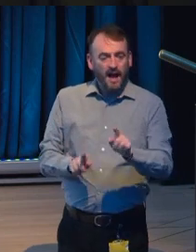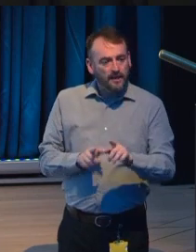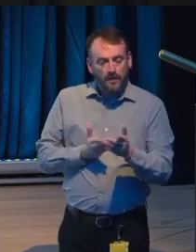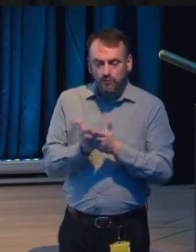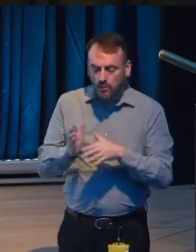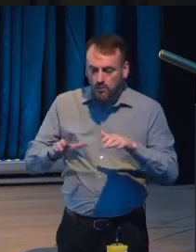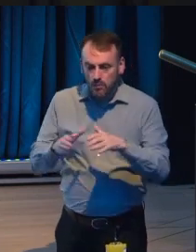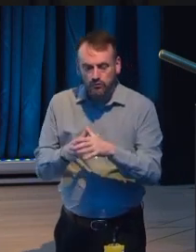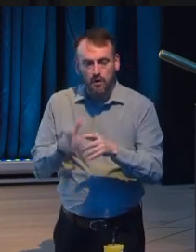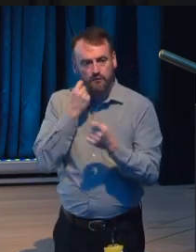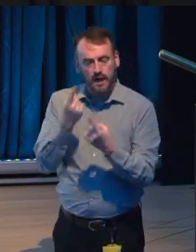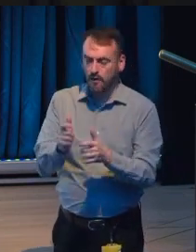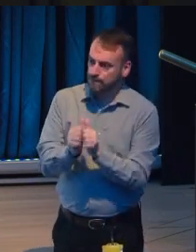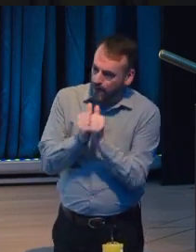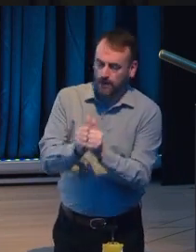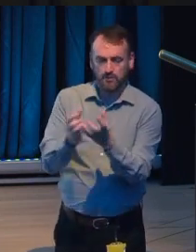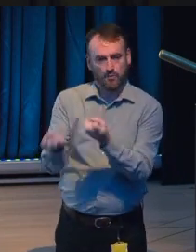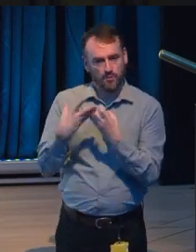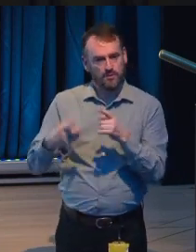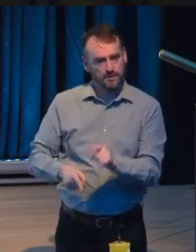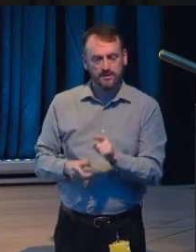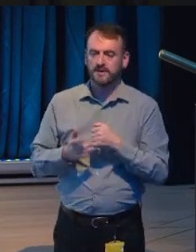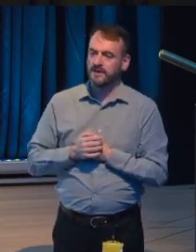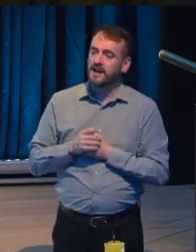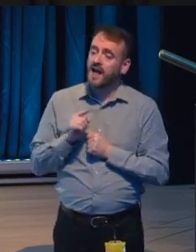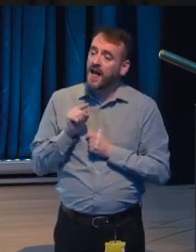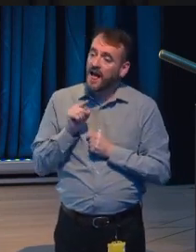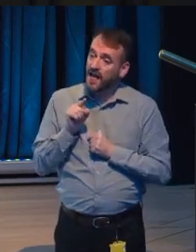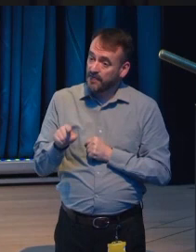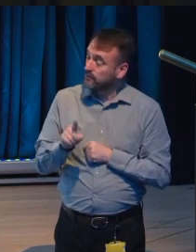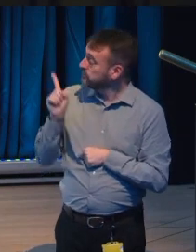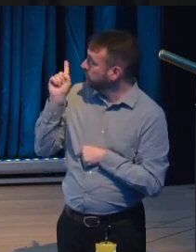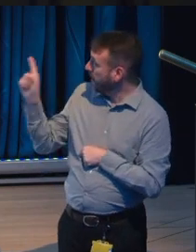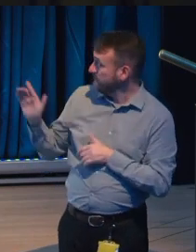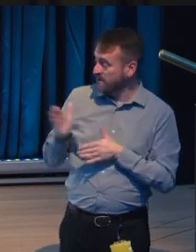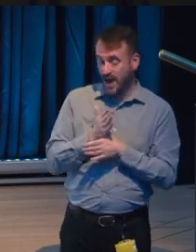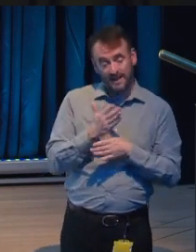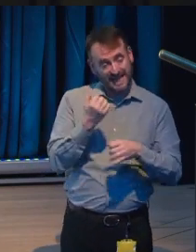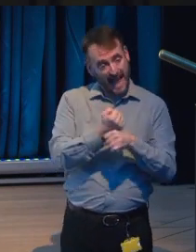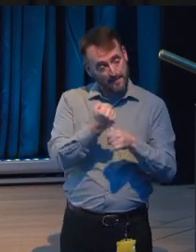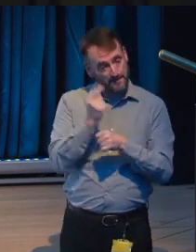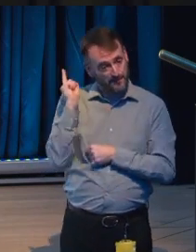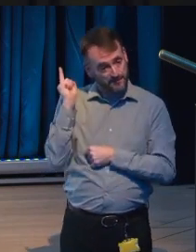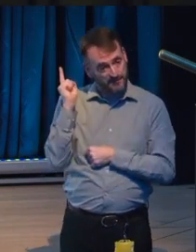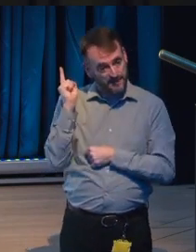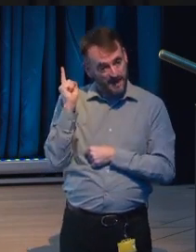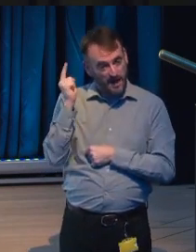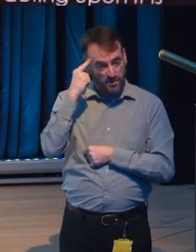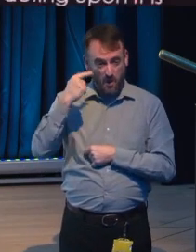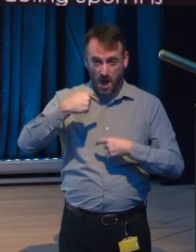course. And this is actually a slide from one of the very first games that I made. And you can probably see why I decided to stick to narrative rather than be an